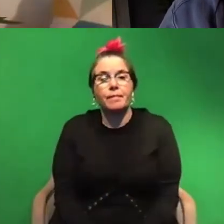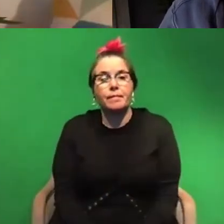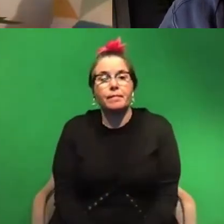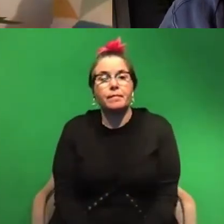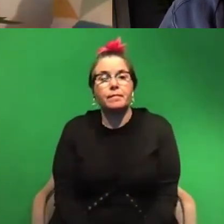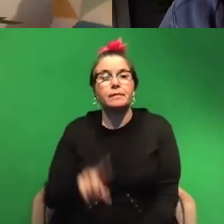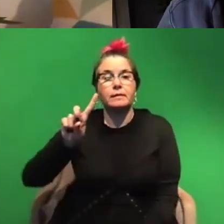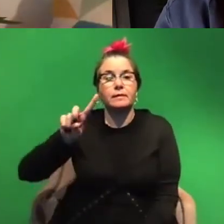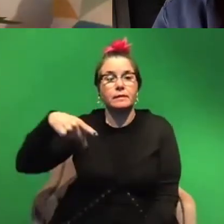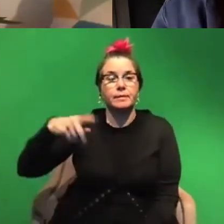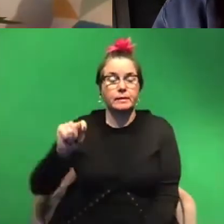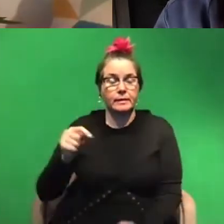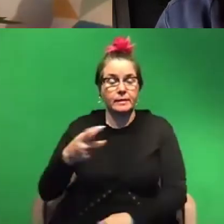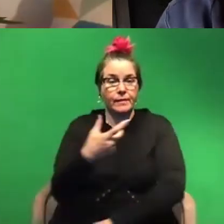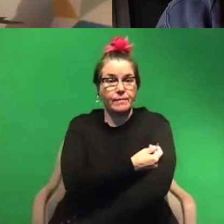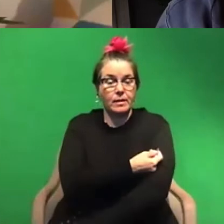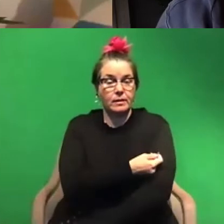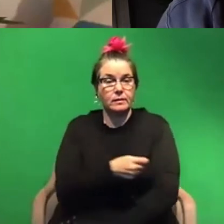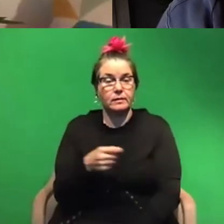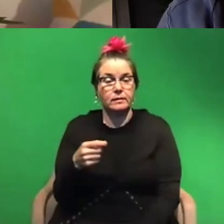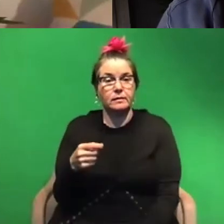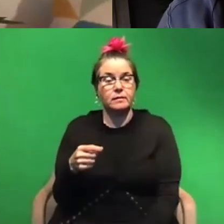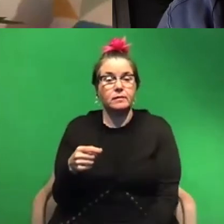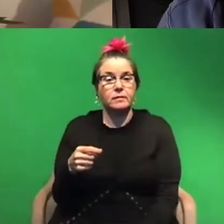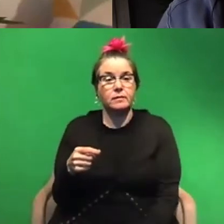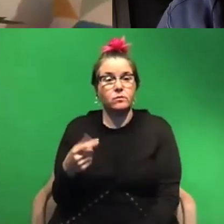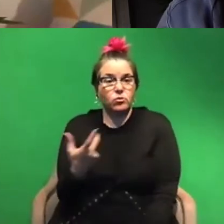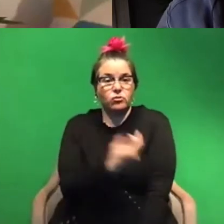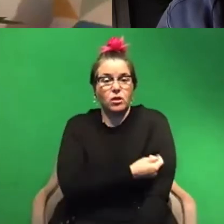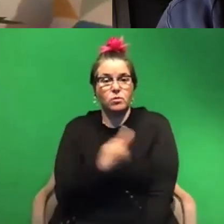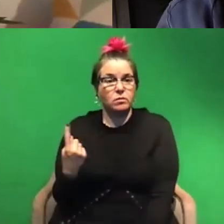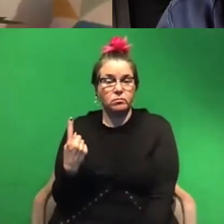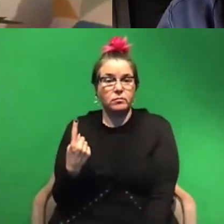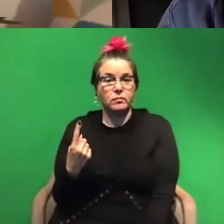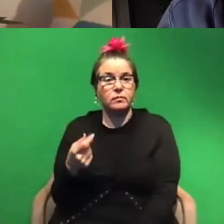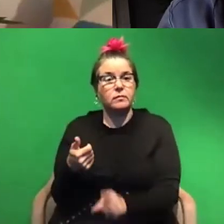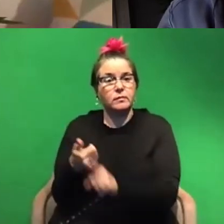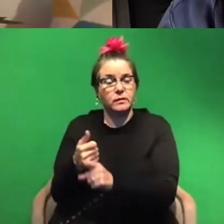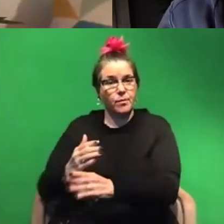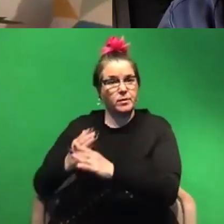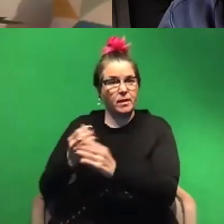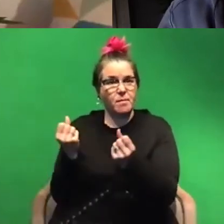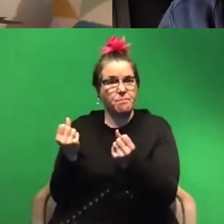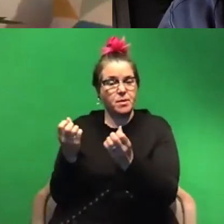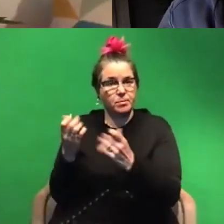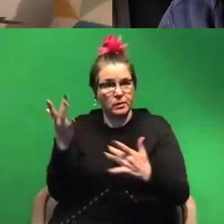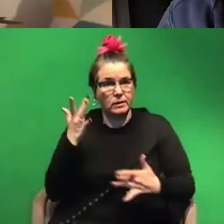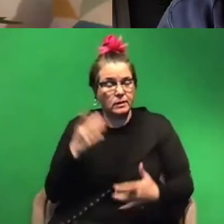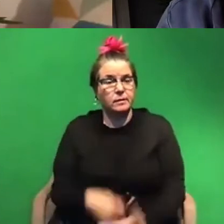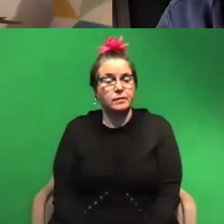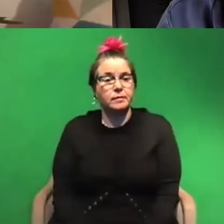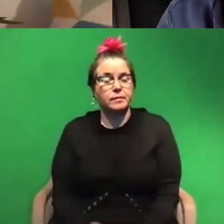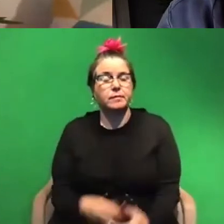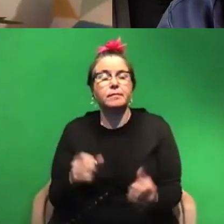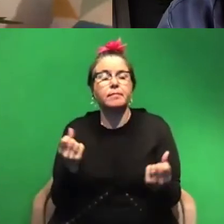DPT vaccine is a shot that is protecting us from multiple viruses